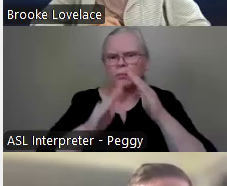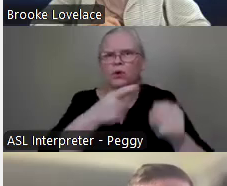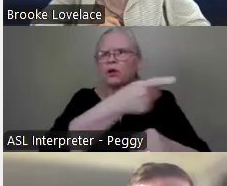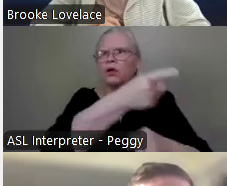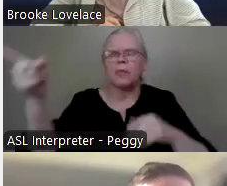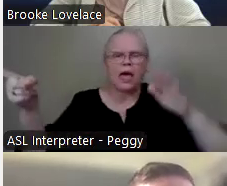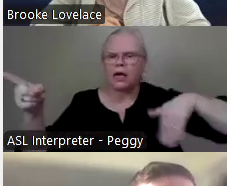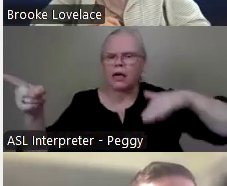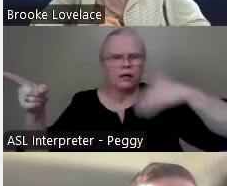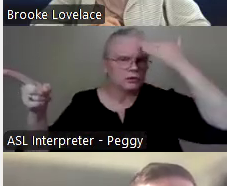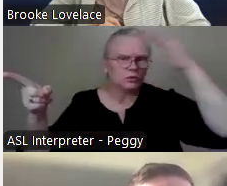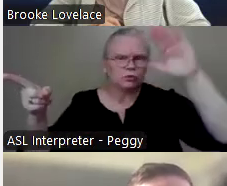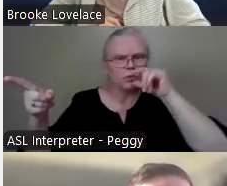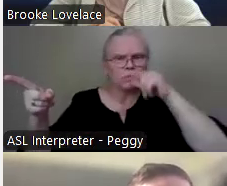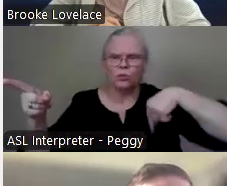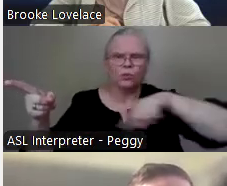us?